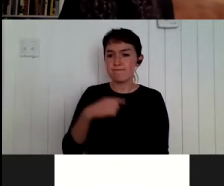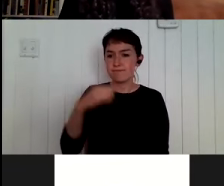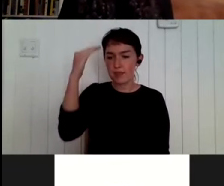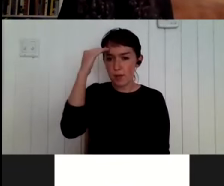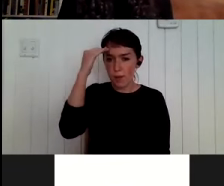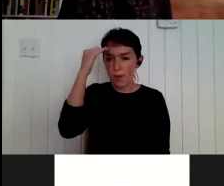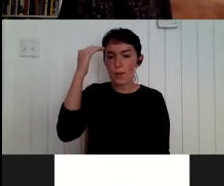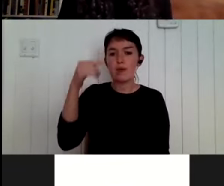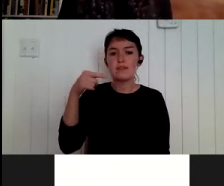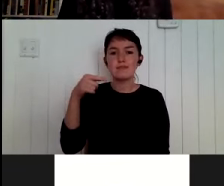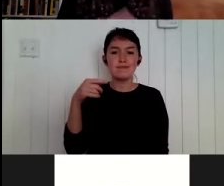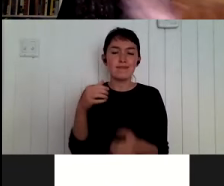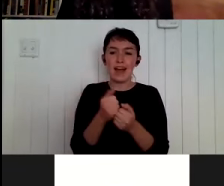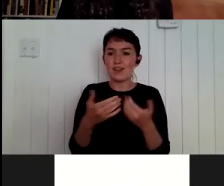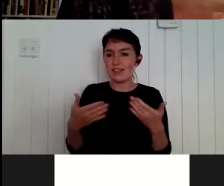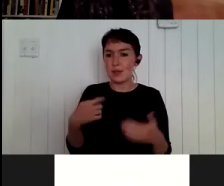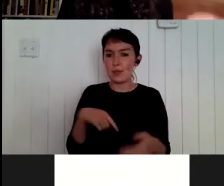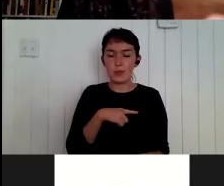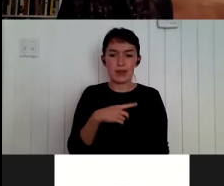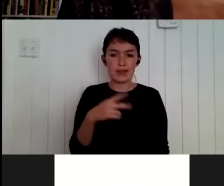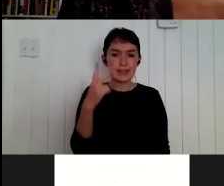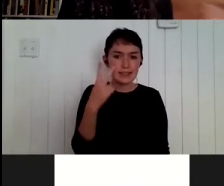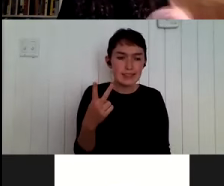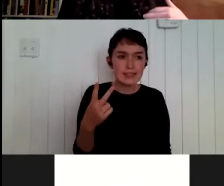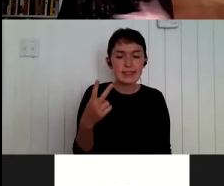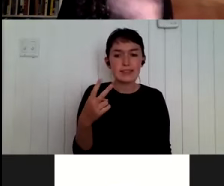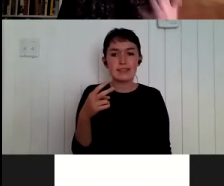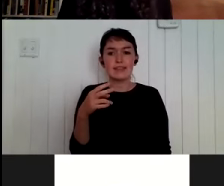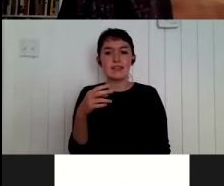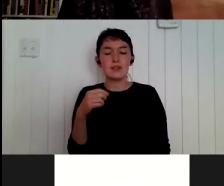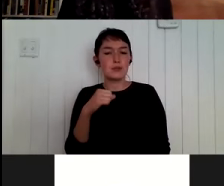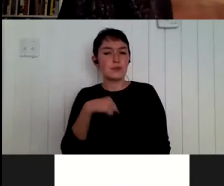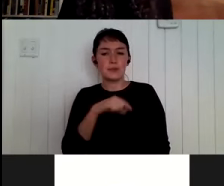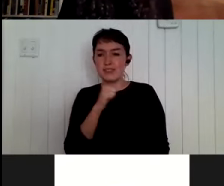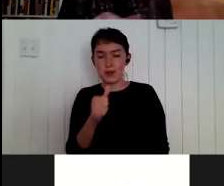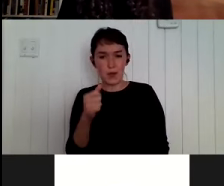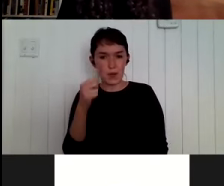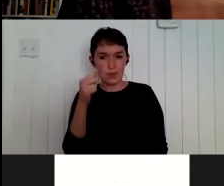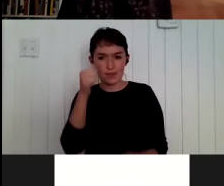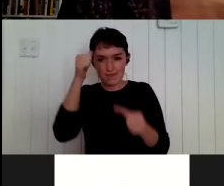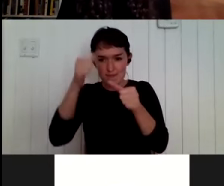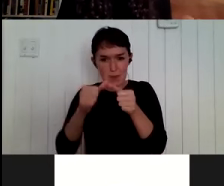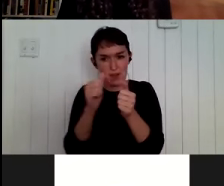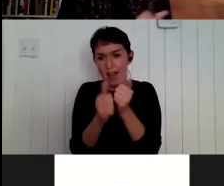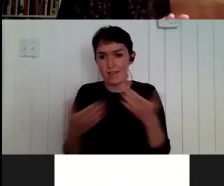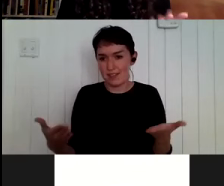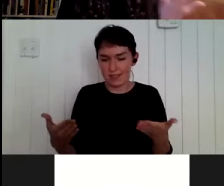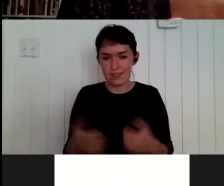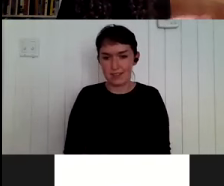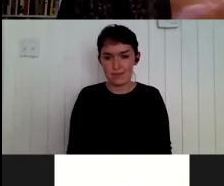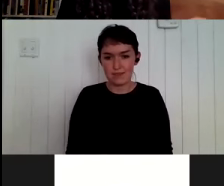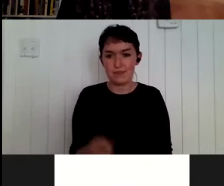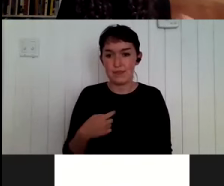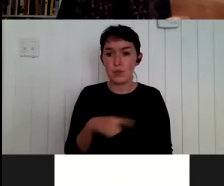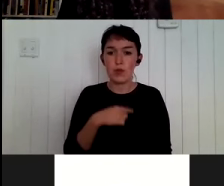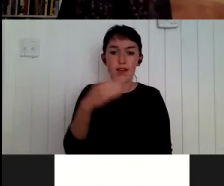we perceive or encounter do we actually remember later on. There's a lot of forgetting and there's selection in what we actually can remember